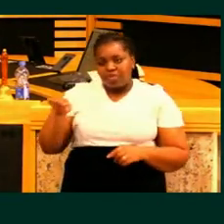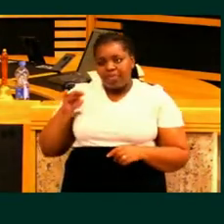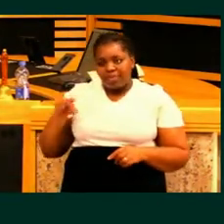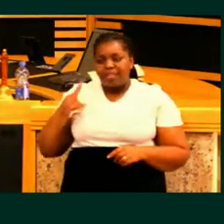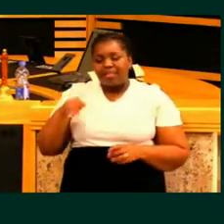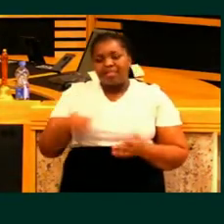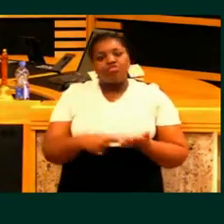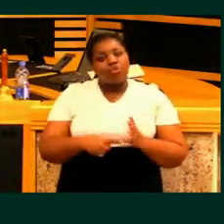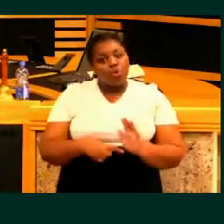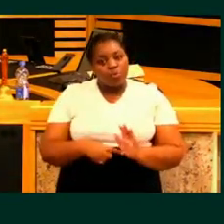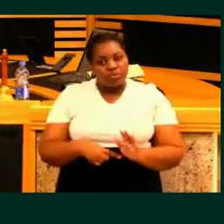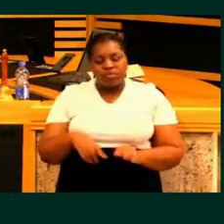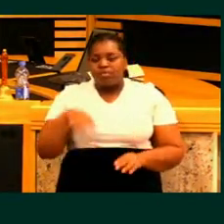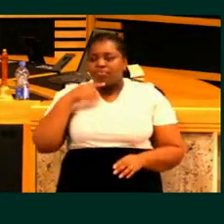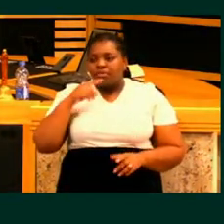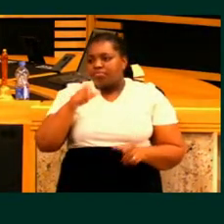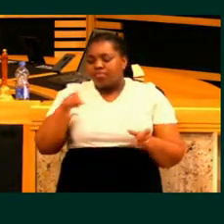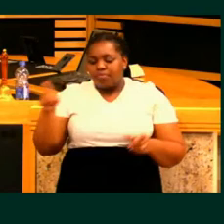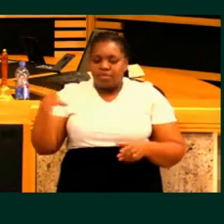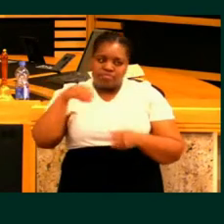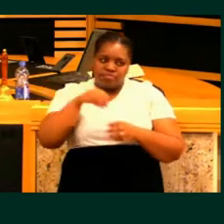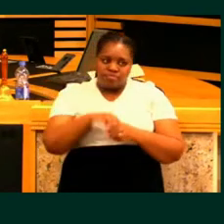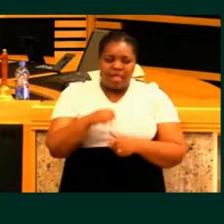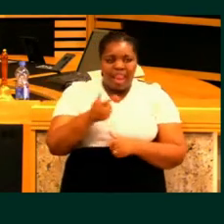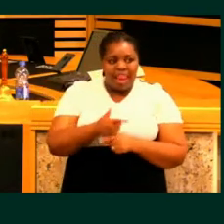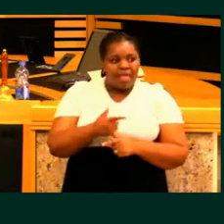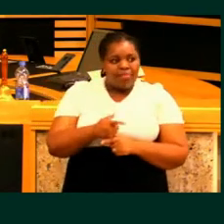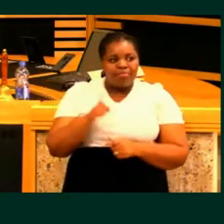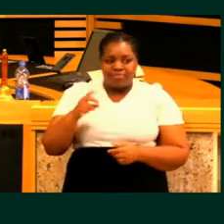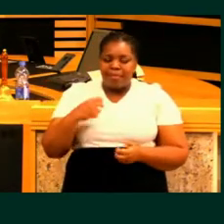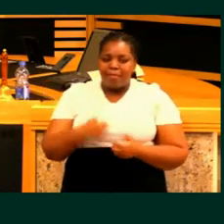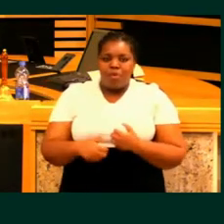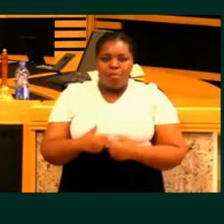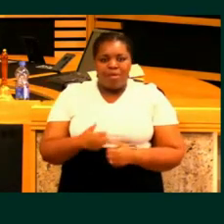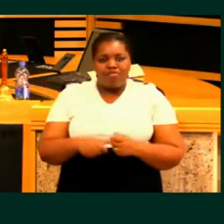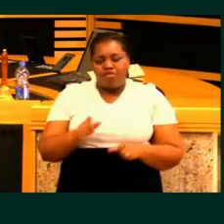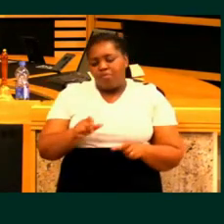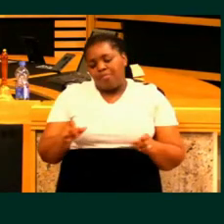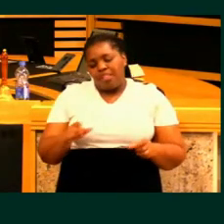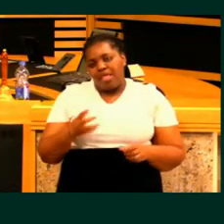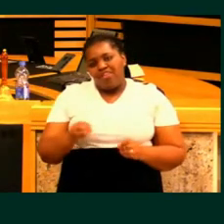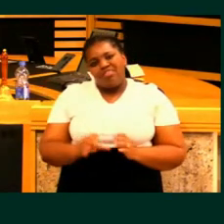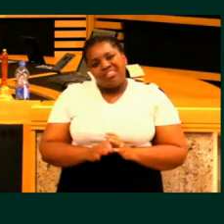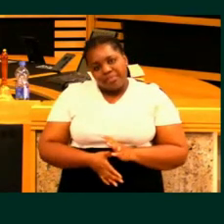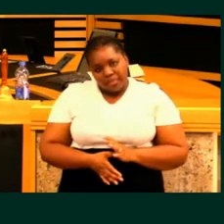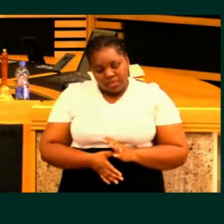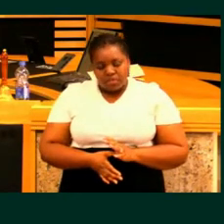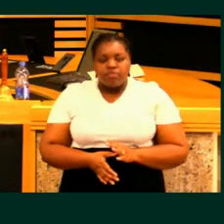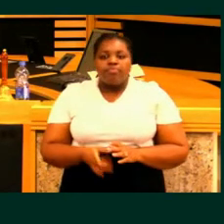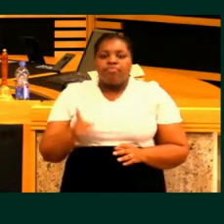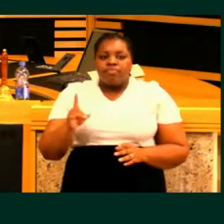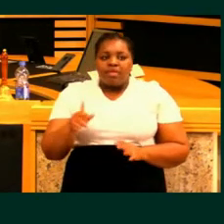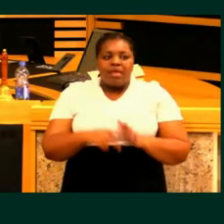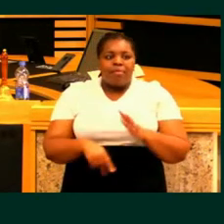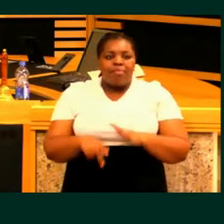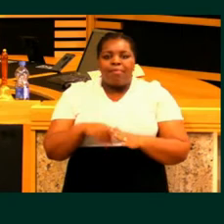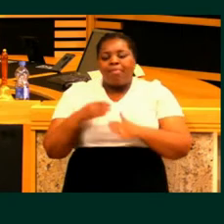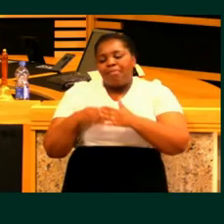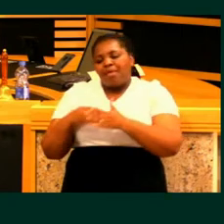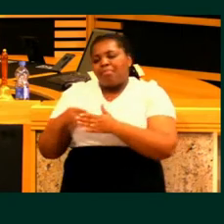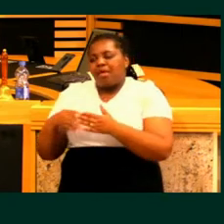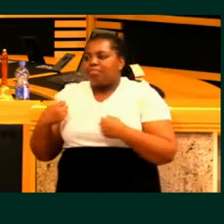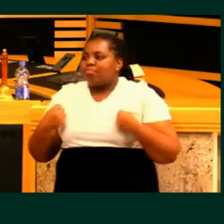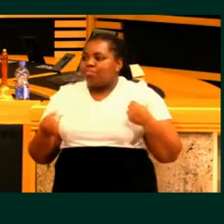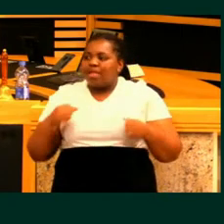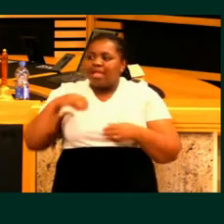revealed participating in the labor force is a challenge for person living with disabilities the primary barriers to employment